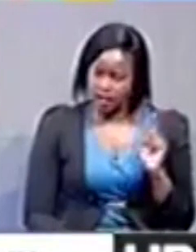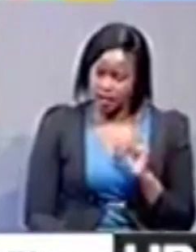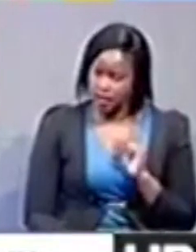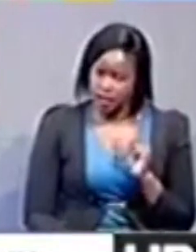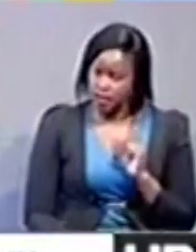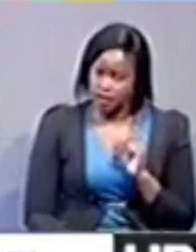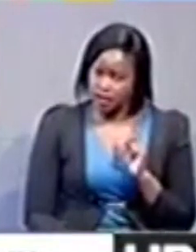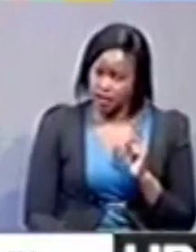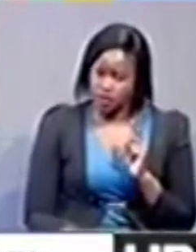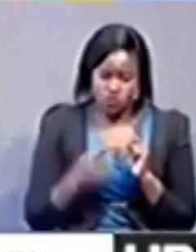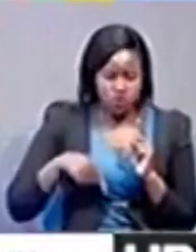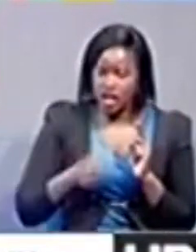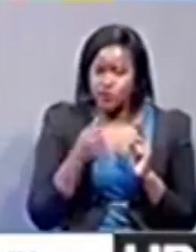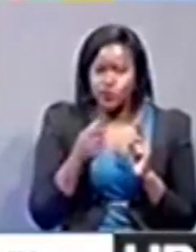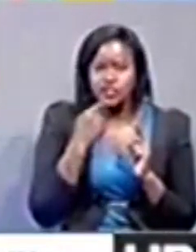We don't use that slogan.